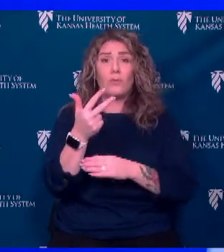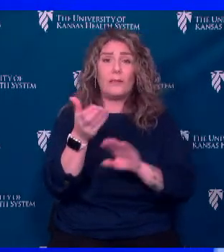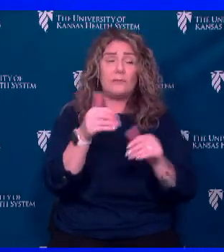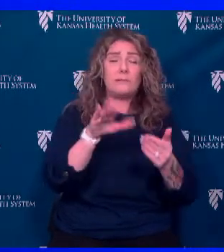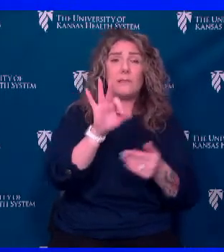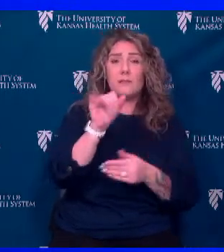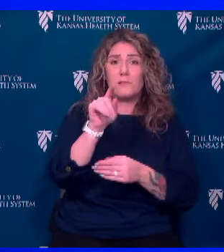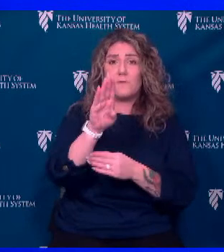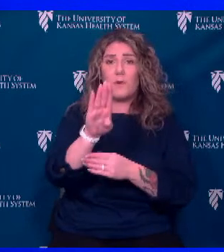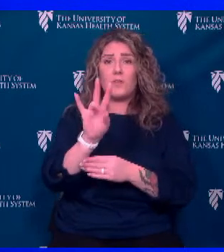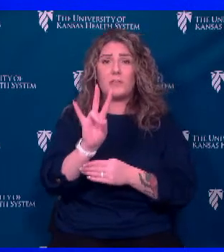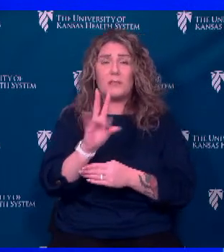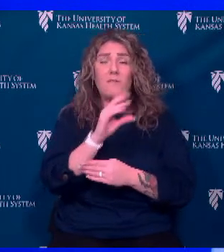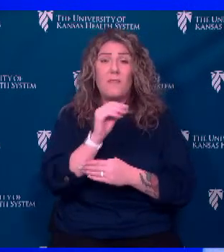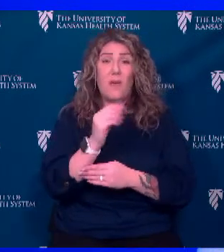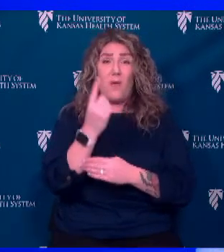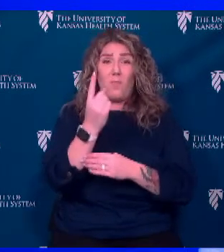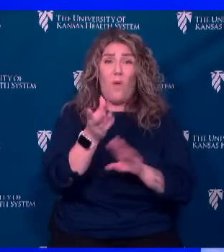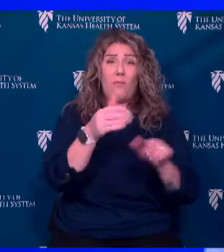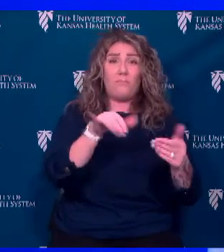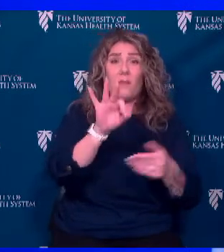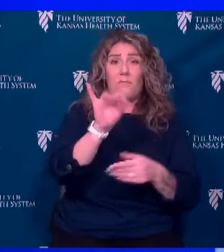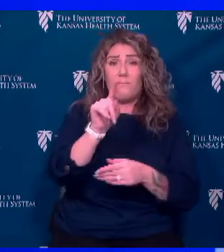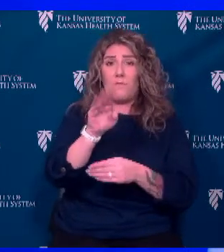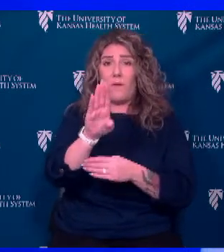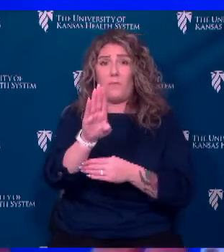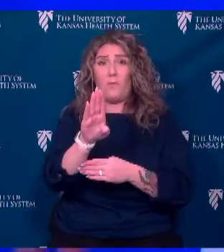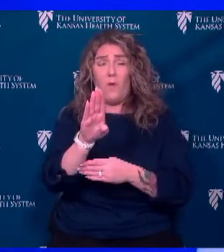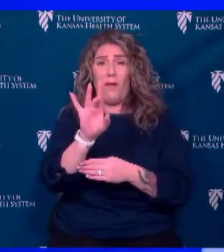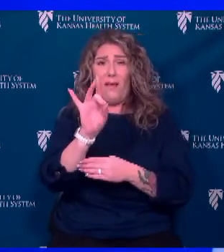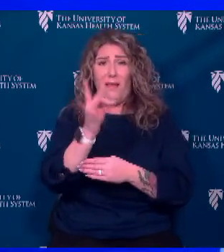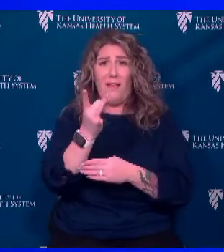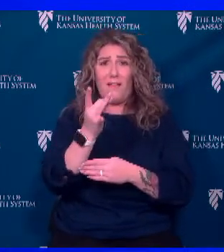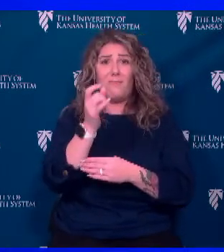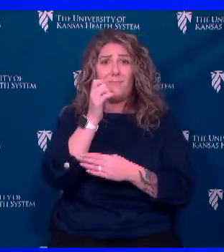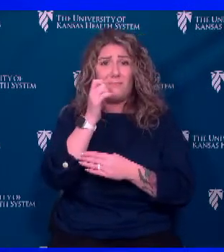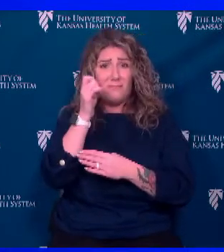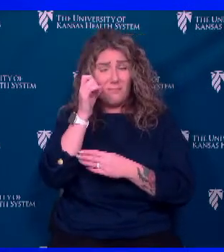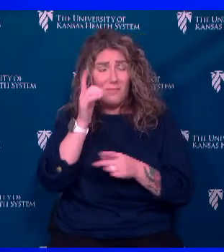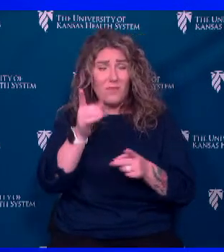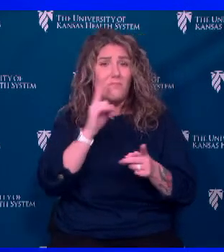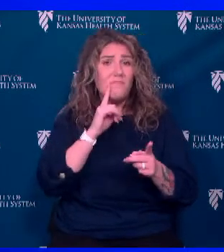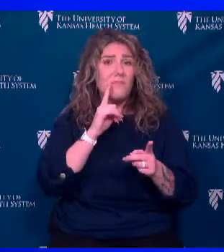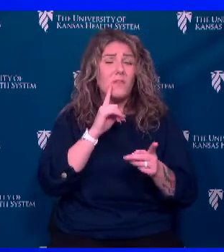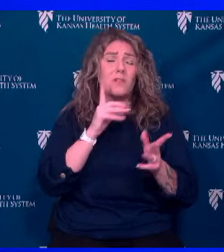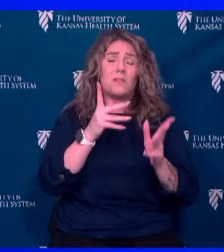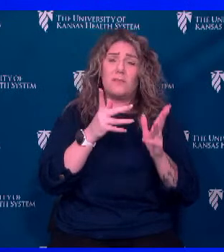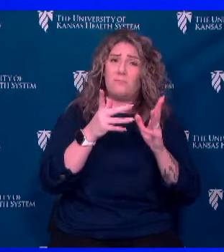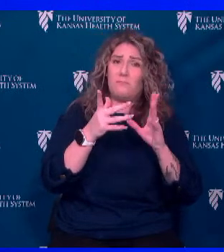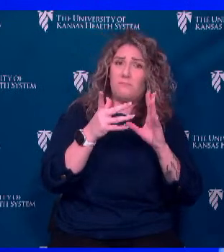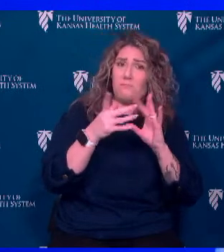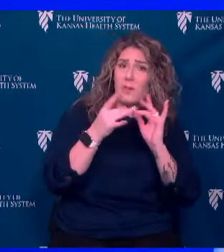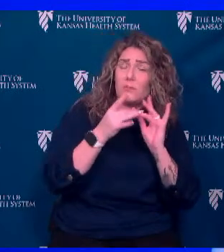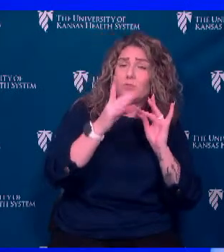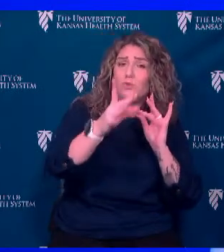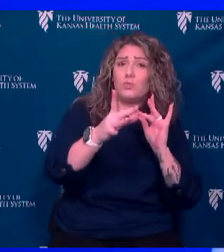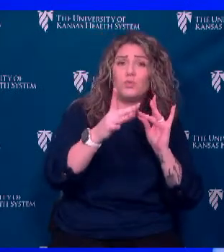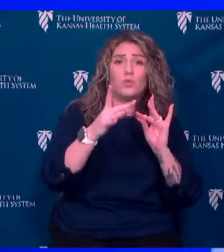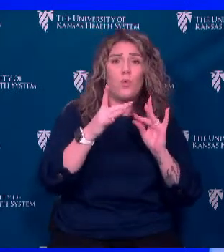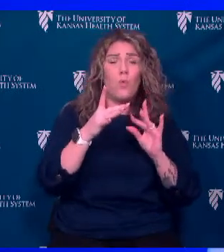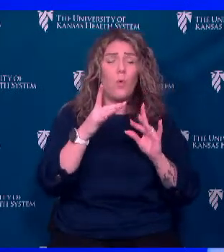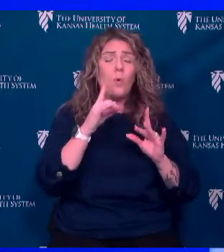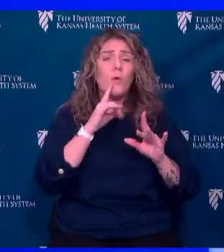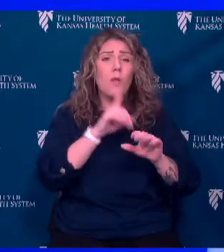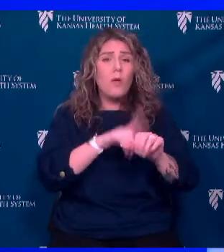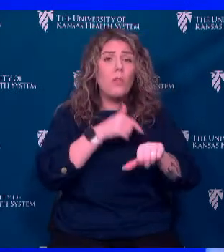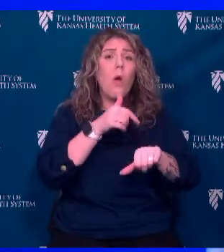death over February 8th. And I think just to reflect and comment on your comments about long COVID and Dr.